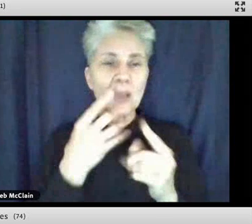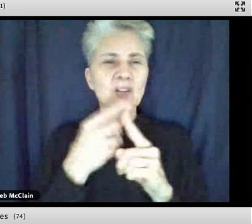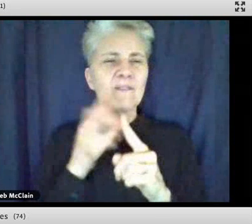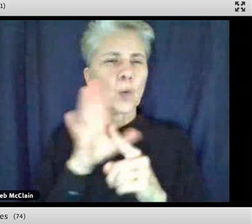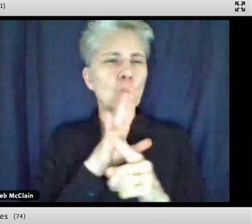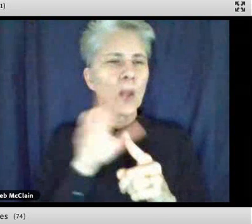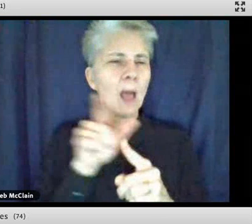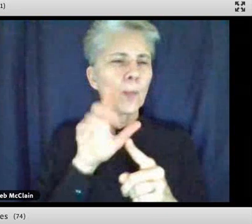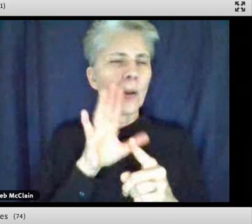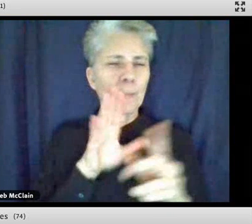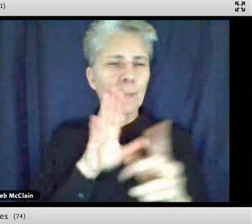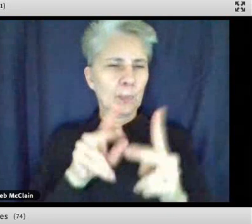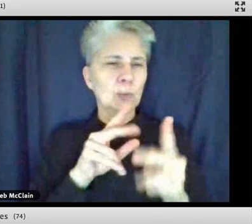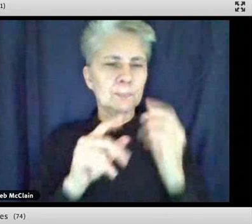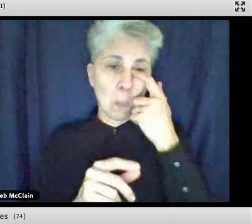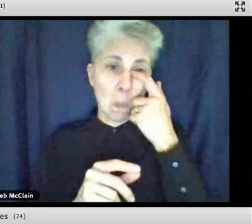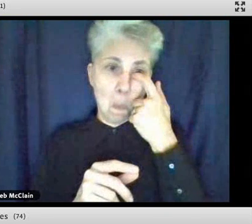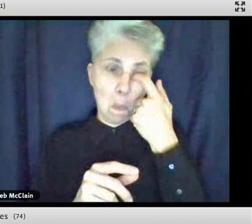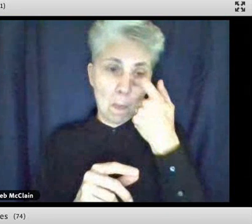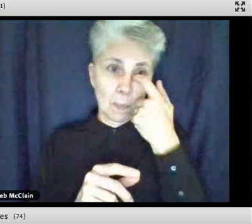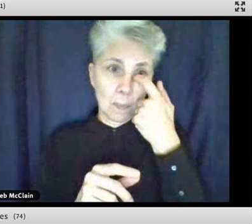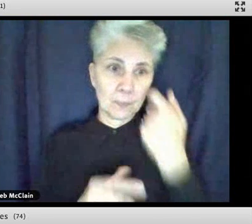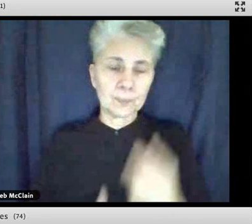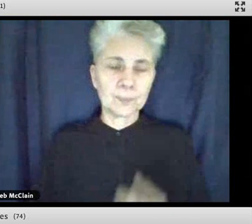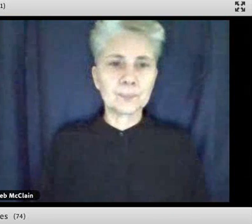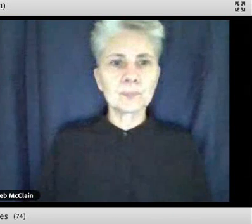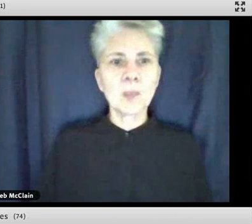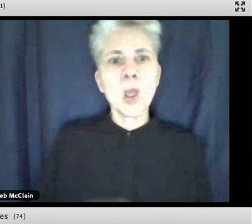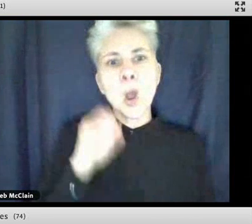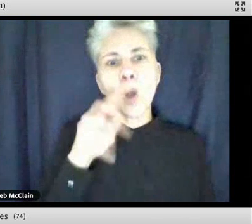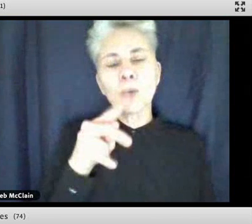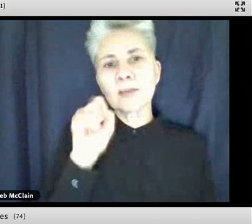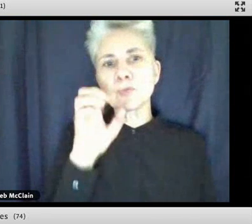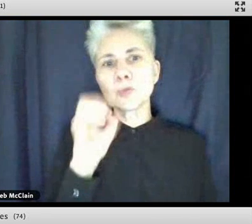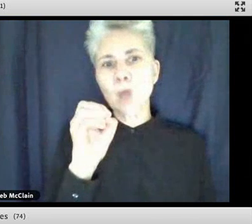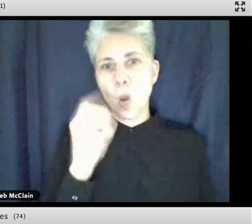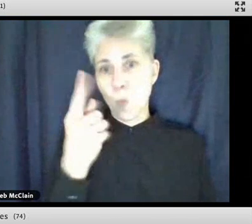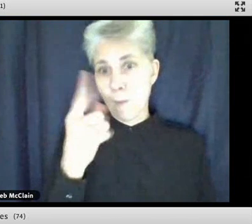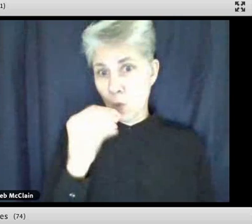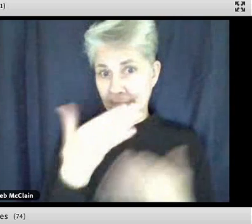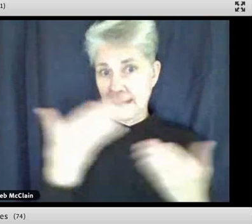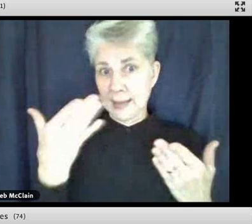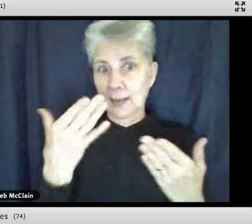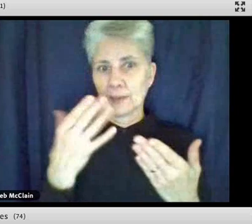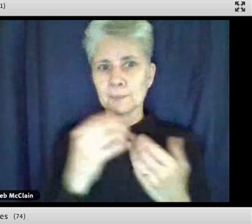Okay, so one other thing I wanted to show you.